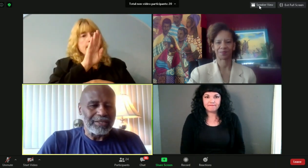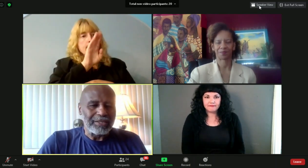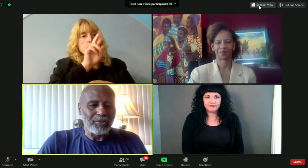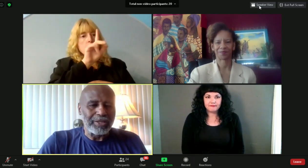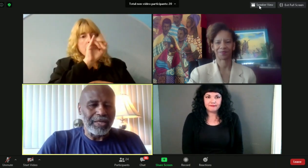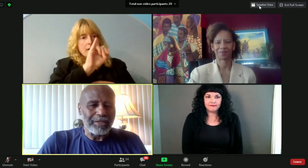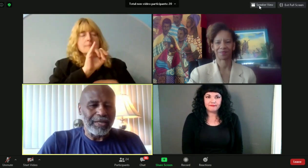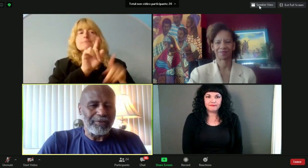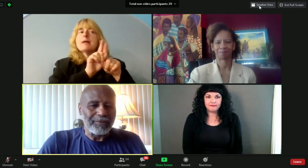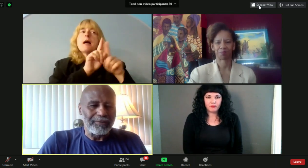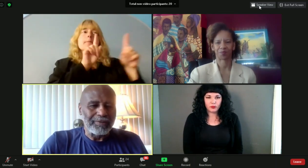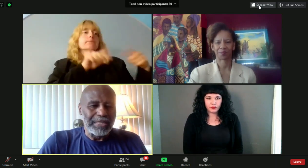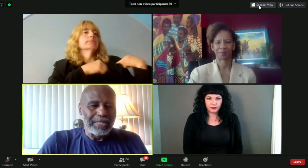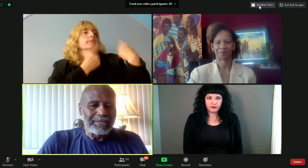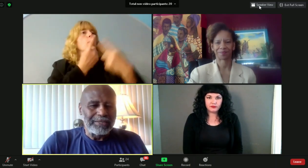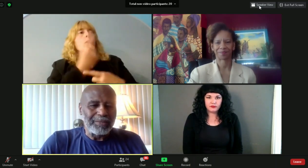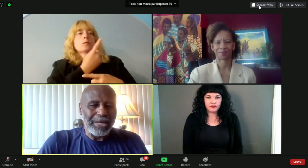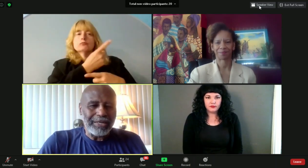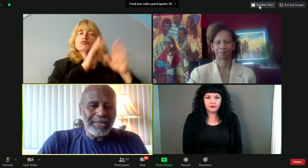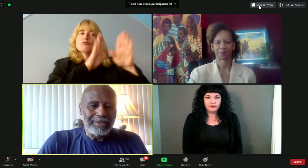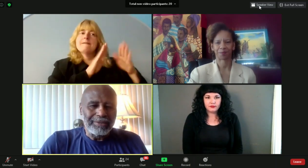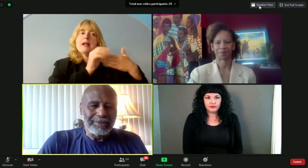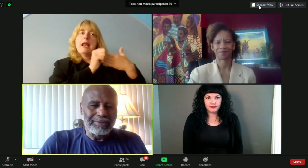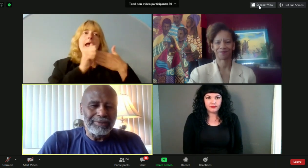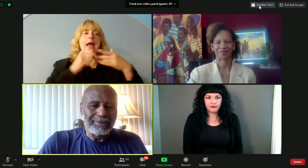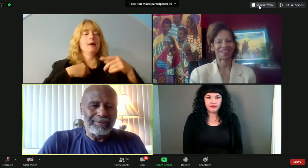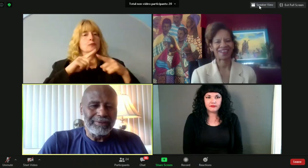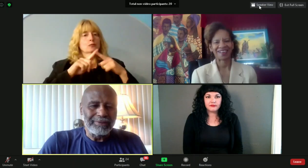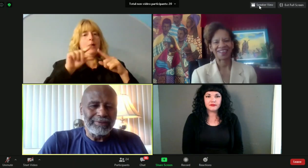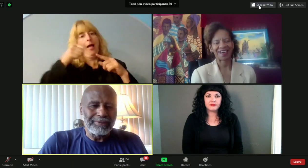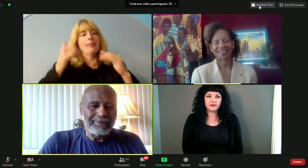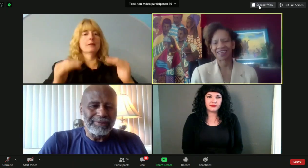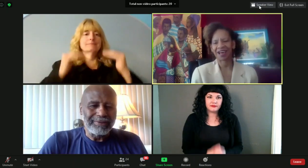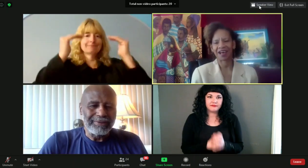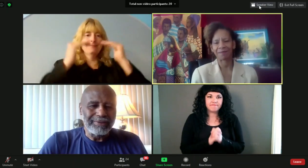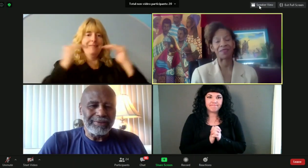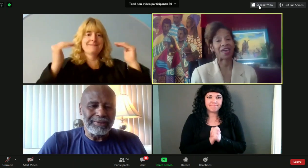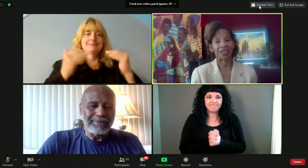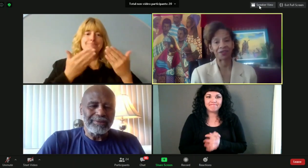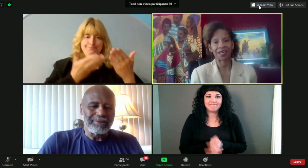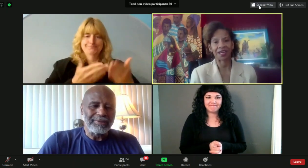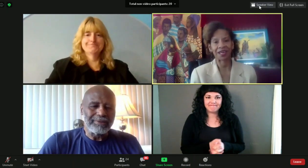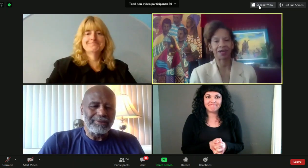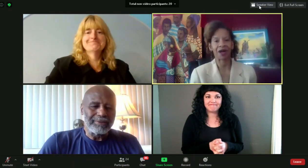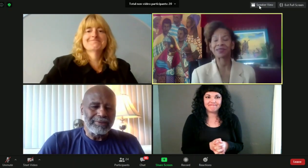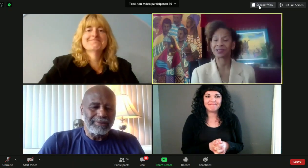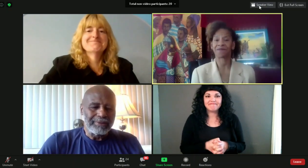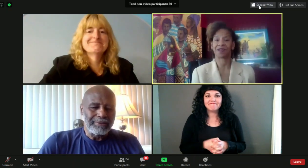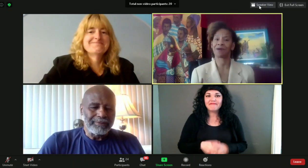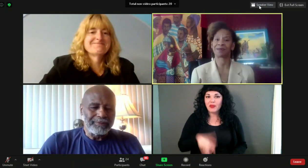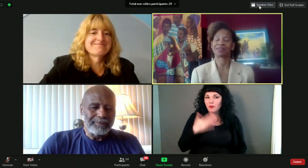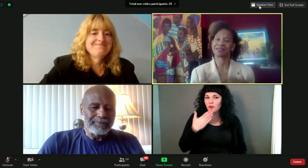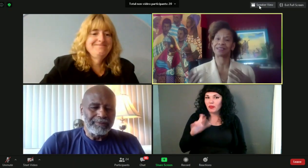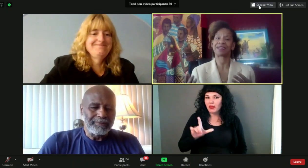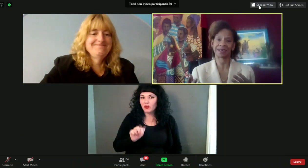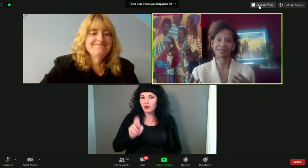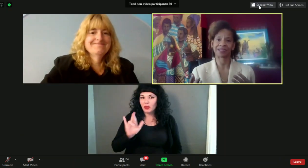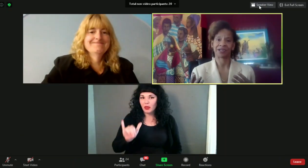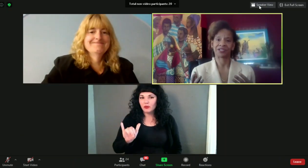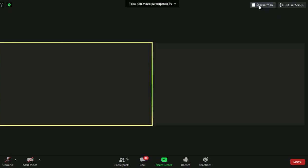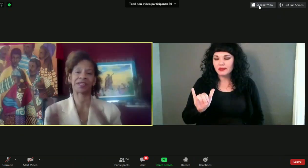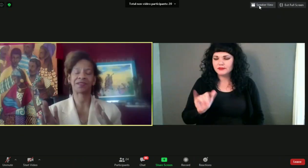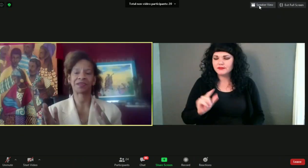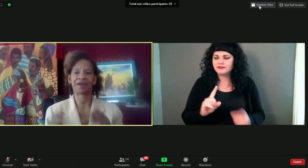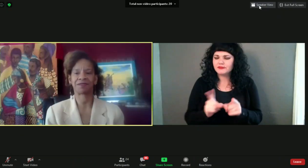leading us to another level. Jametta? Yes, and thank you, Larry, also for helping to lead